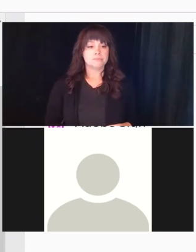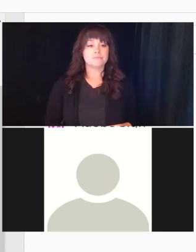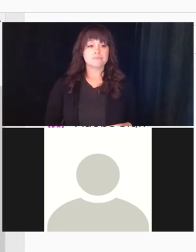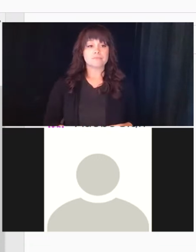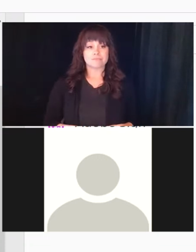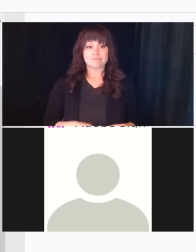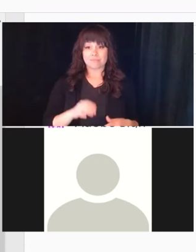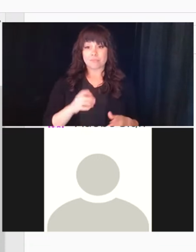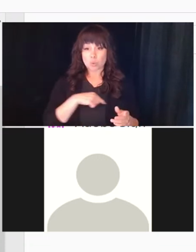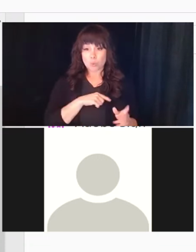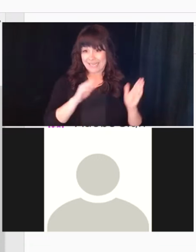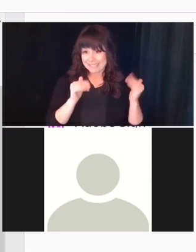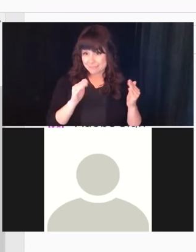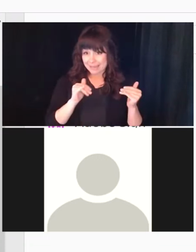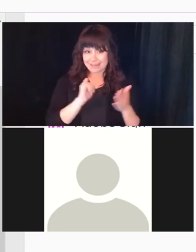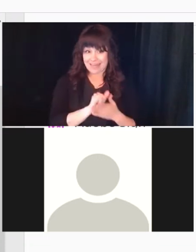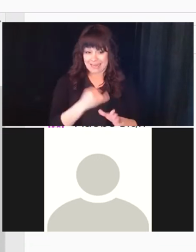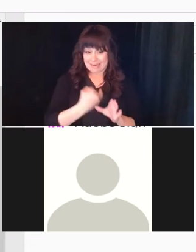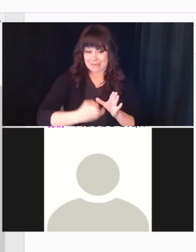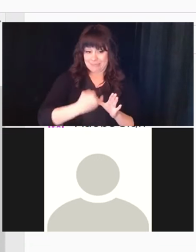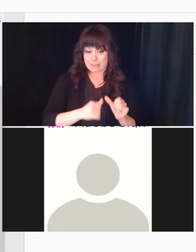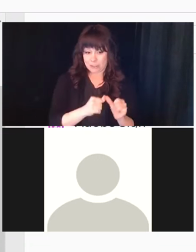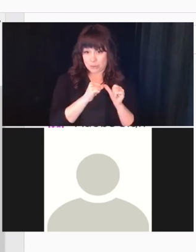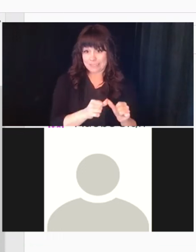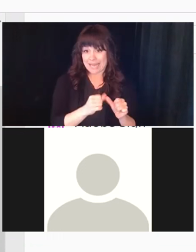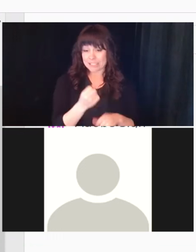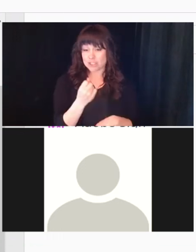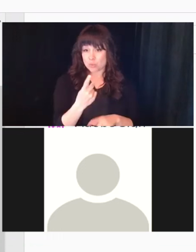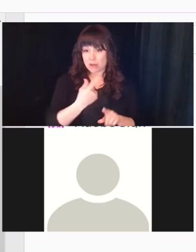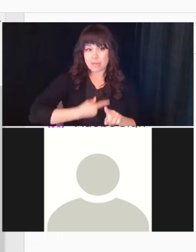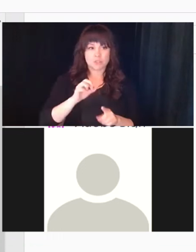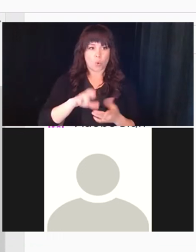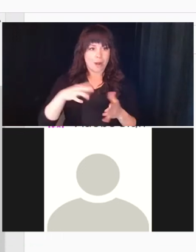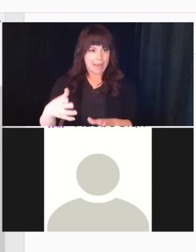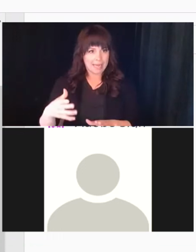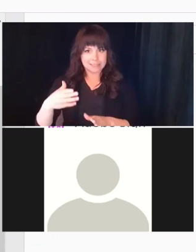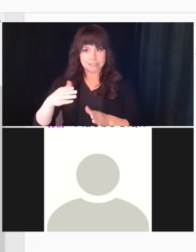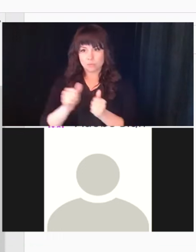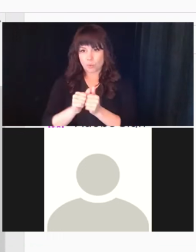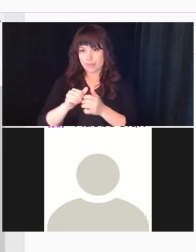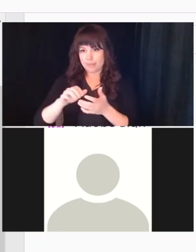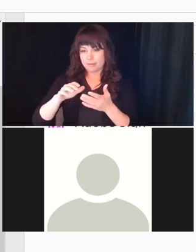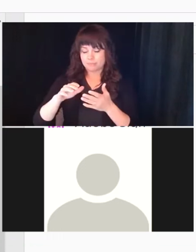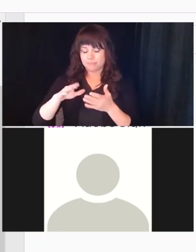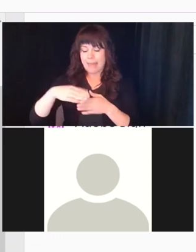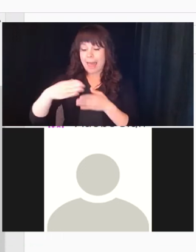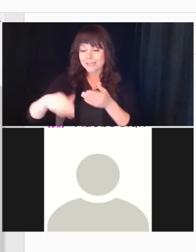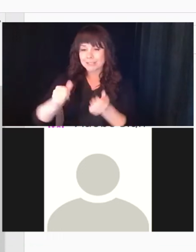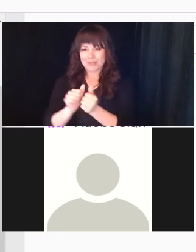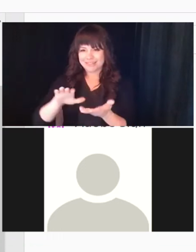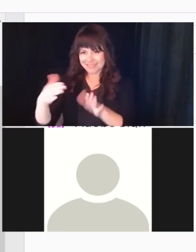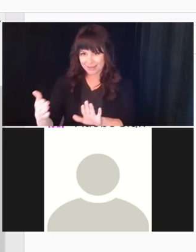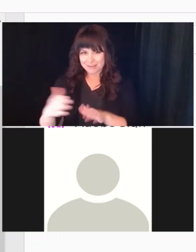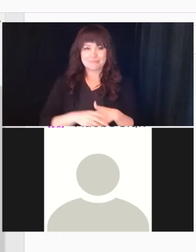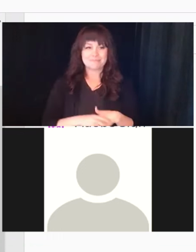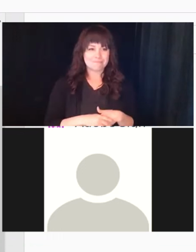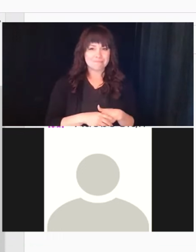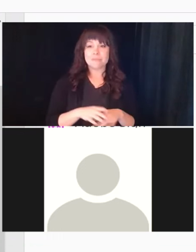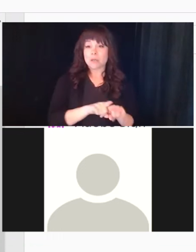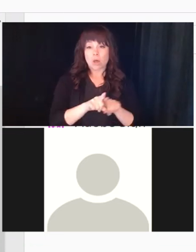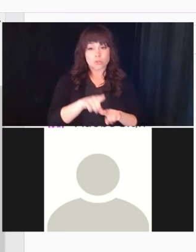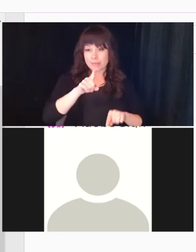least 12 months or end in death, and they cannot be capable of working at or above substantial